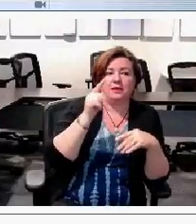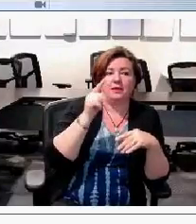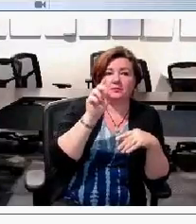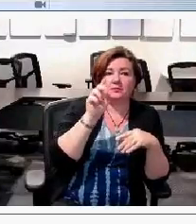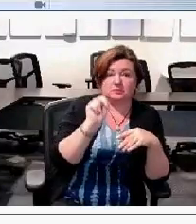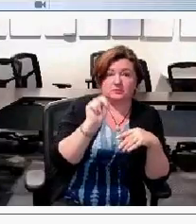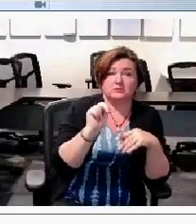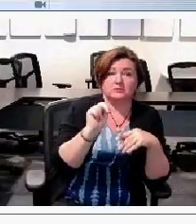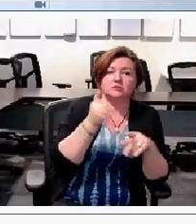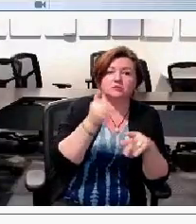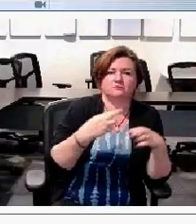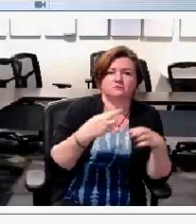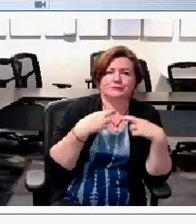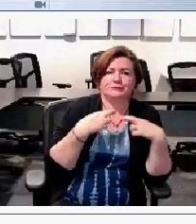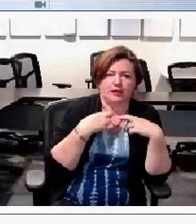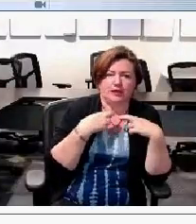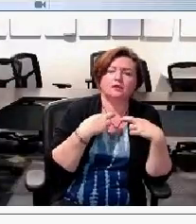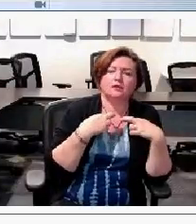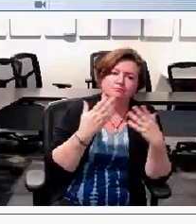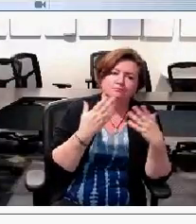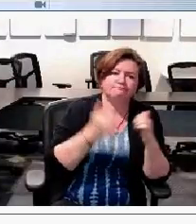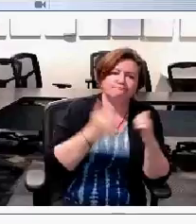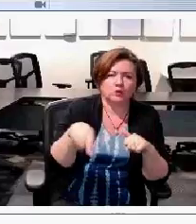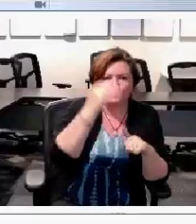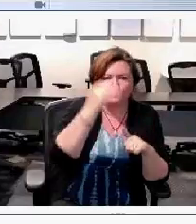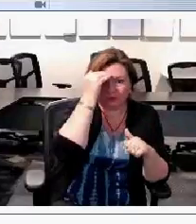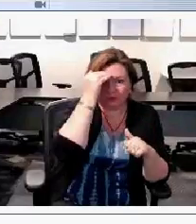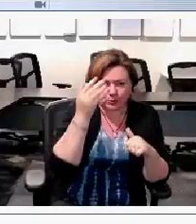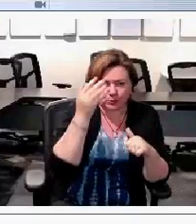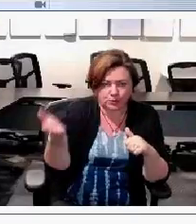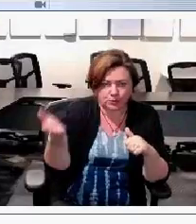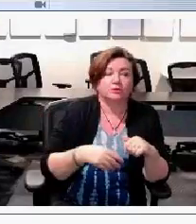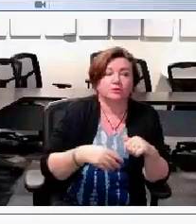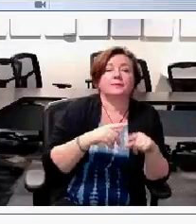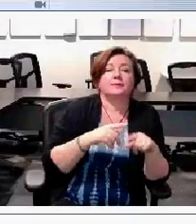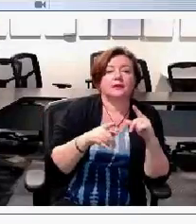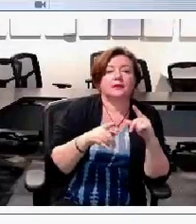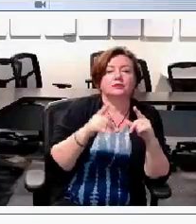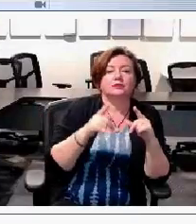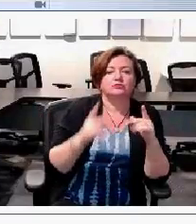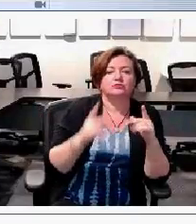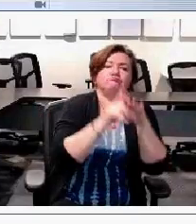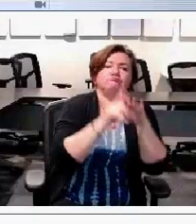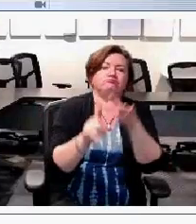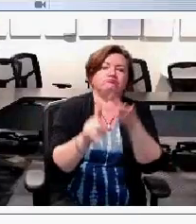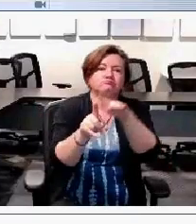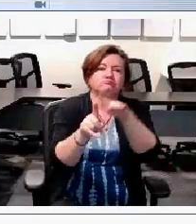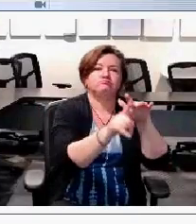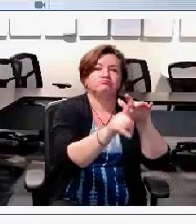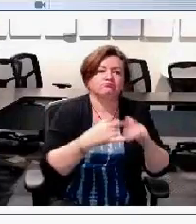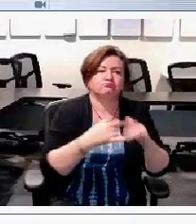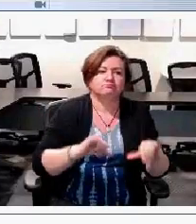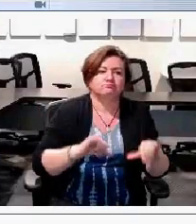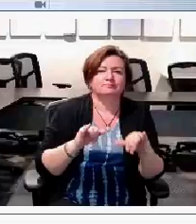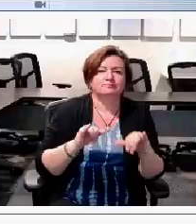She is retired, although she still is around a lot and is a casual